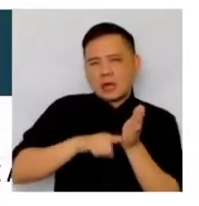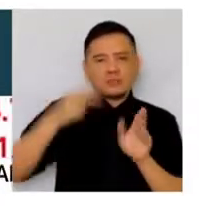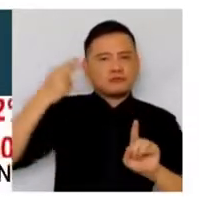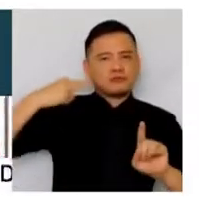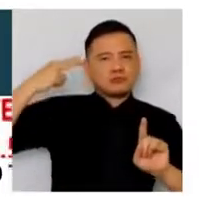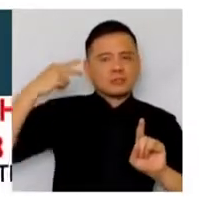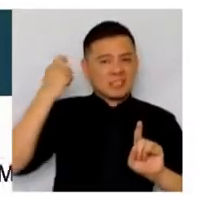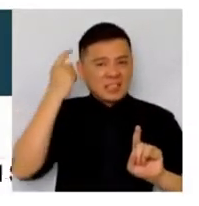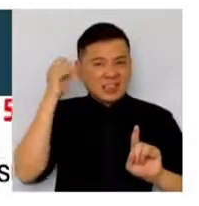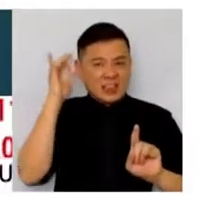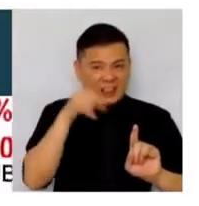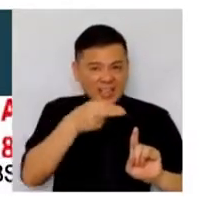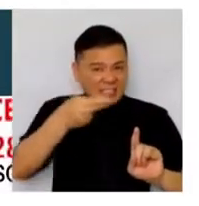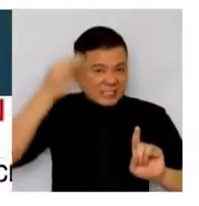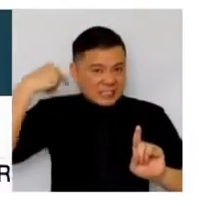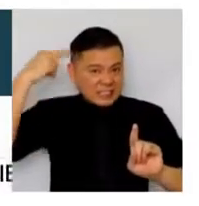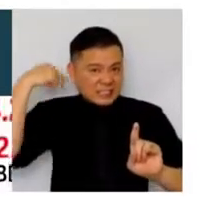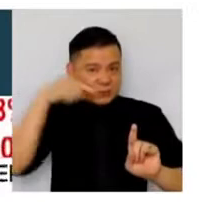important.